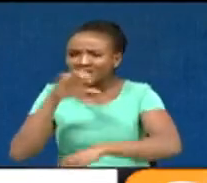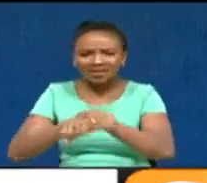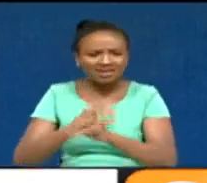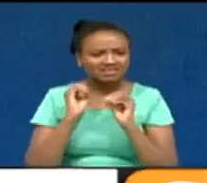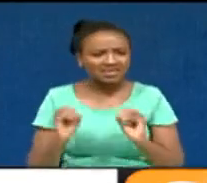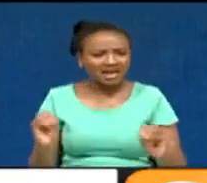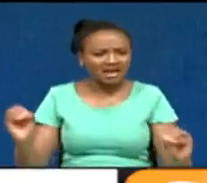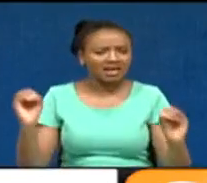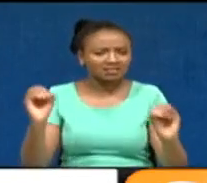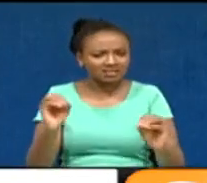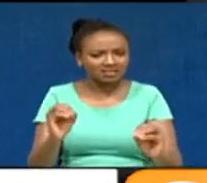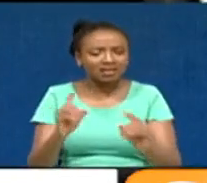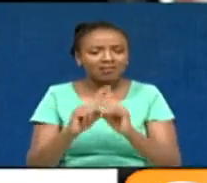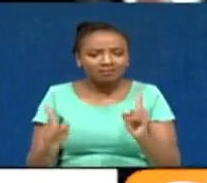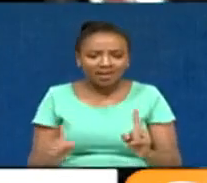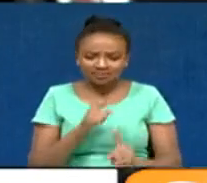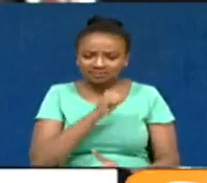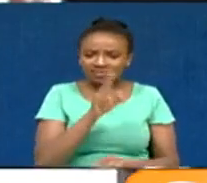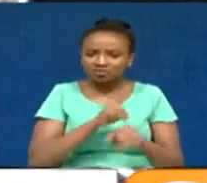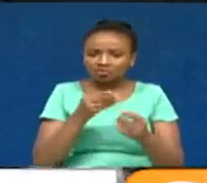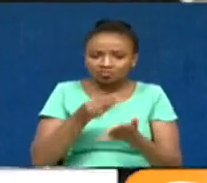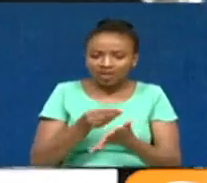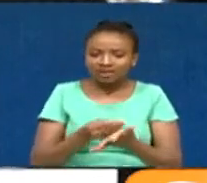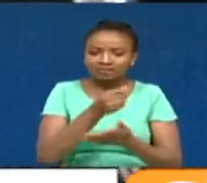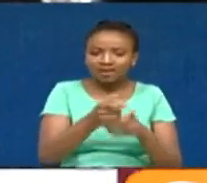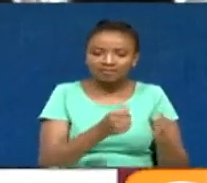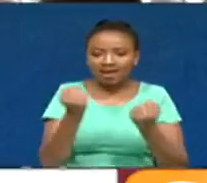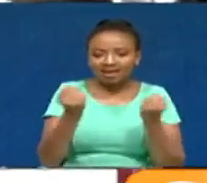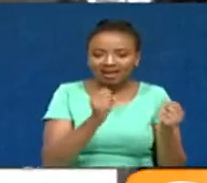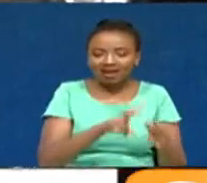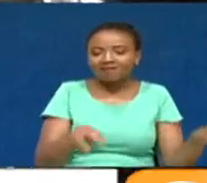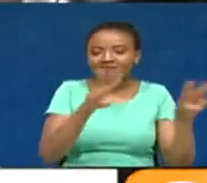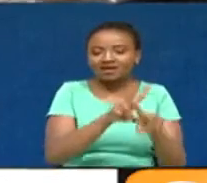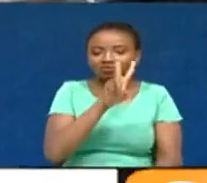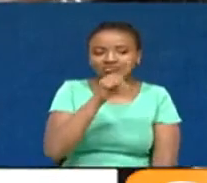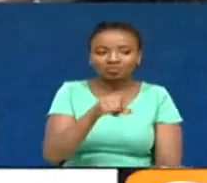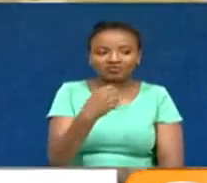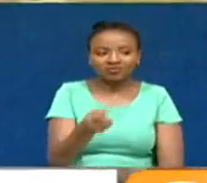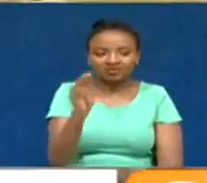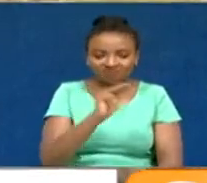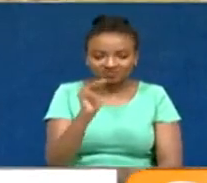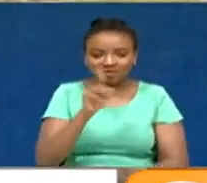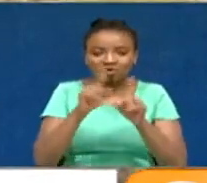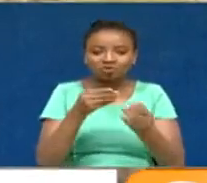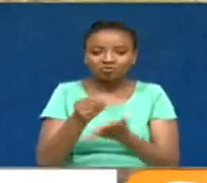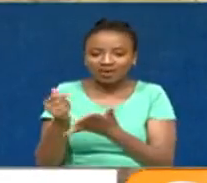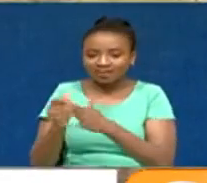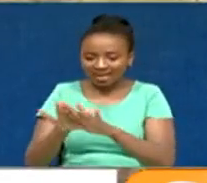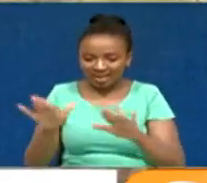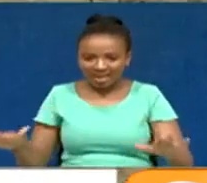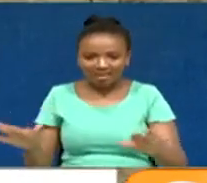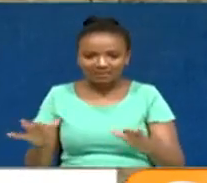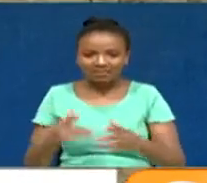textbooks. The suspect spent the proceeds of this scheme on a Toyota motor vehicle valued at 2.5 million and also bought two parcels of land